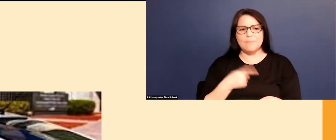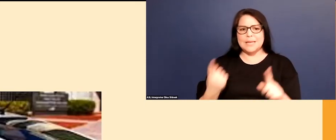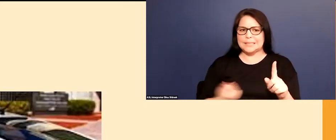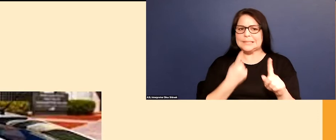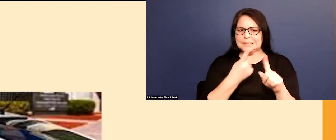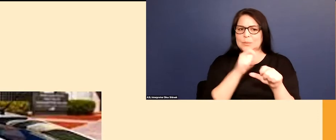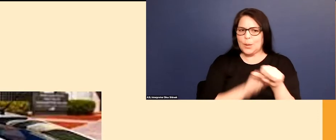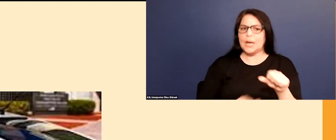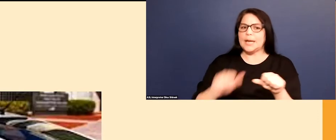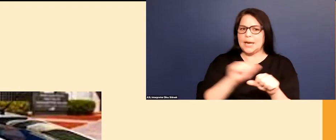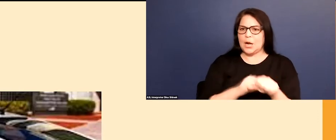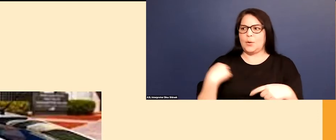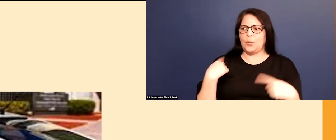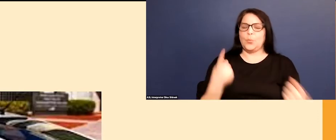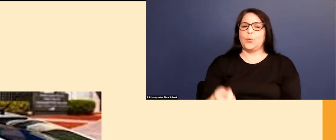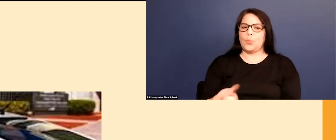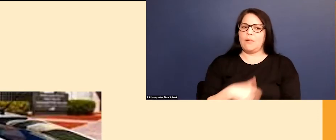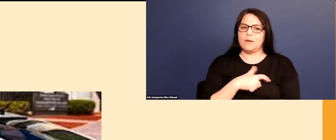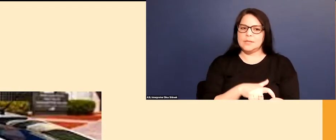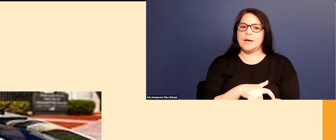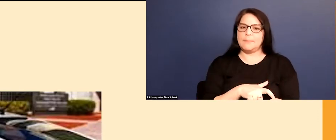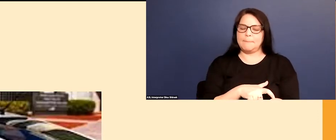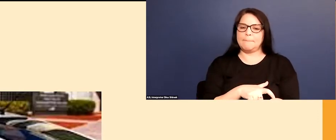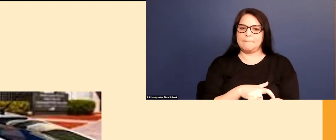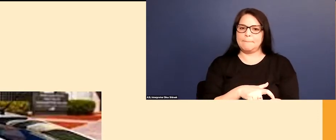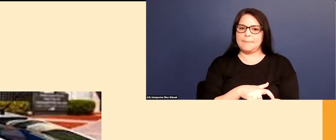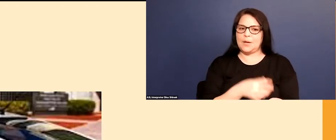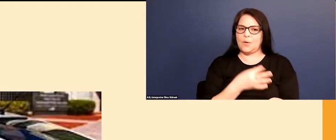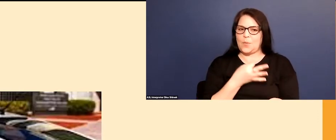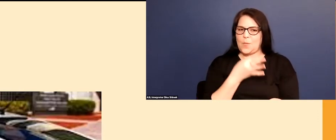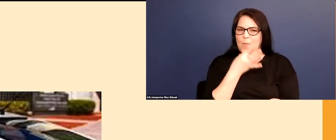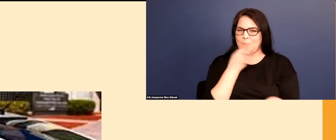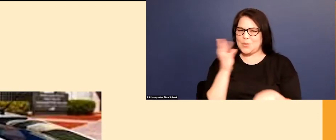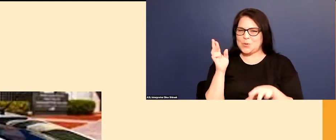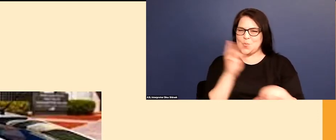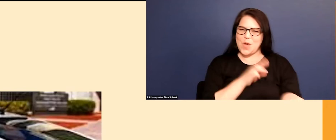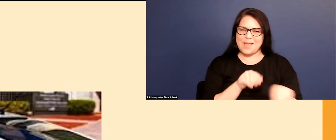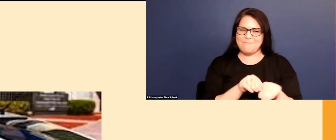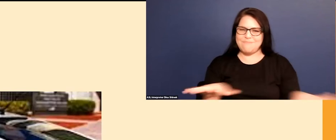it for a long time, and it's almost ready to go live.